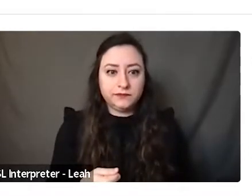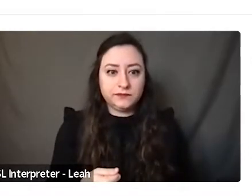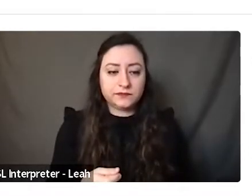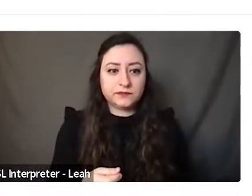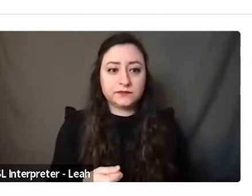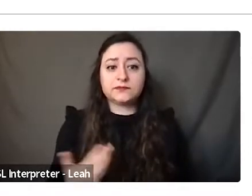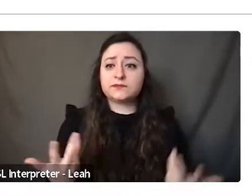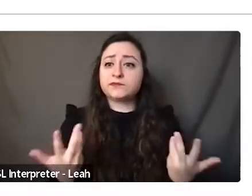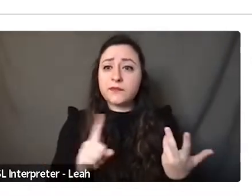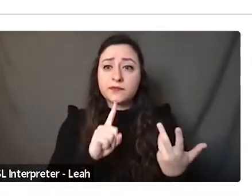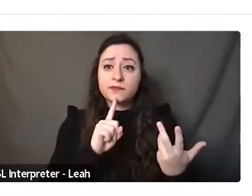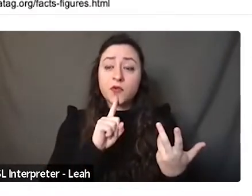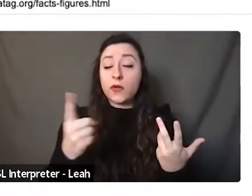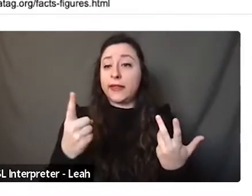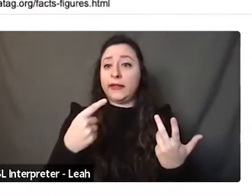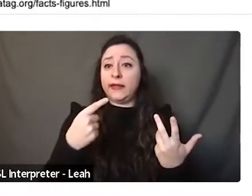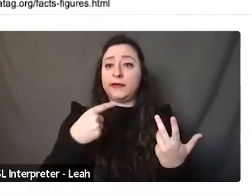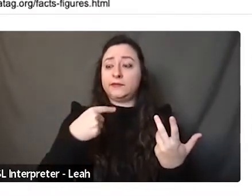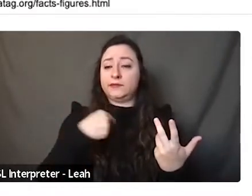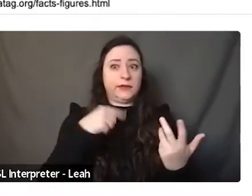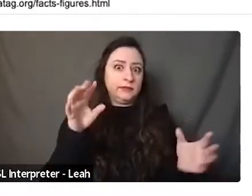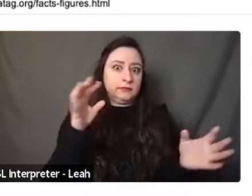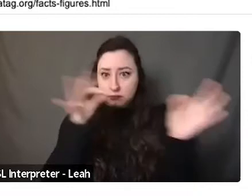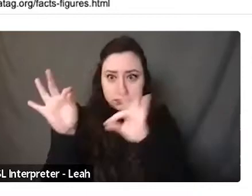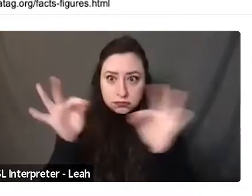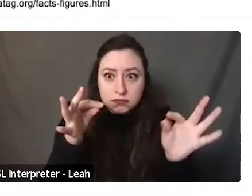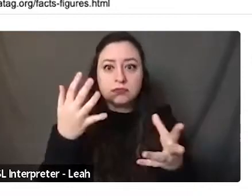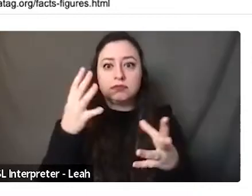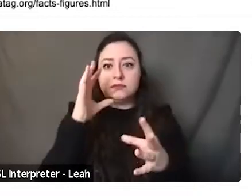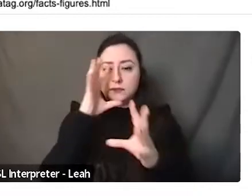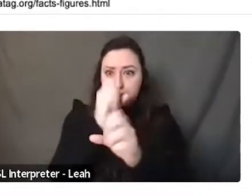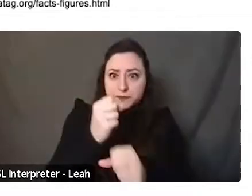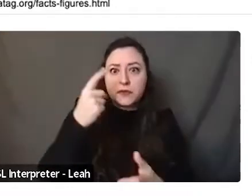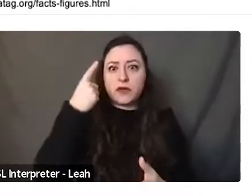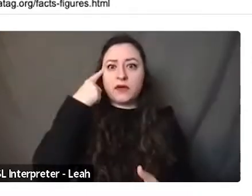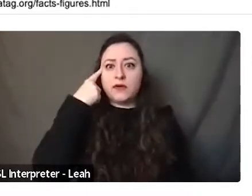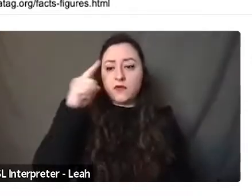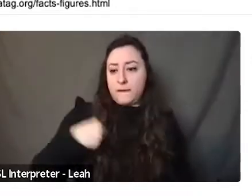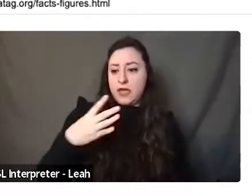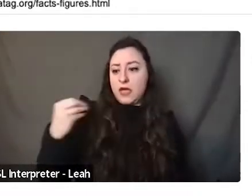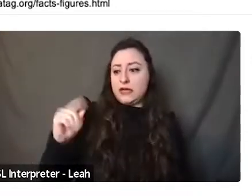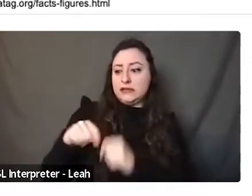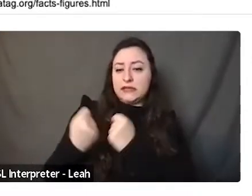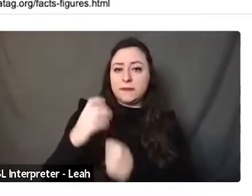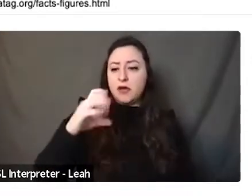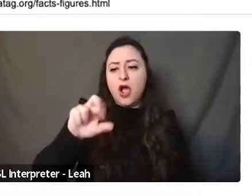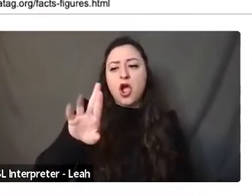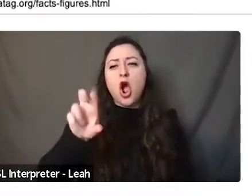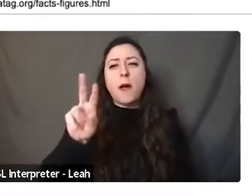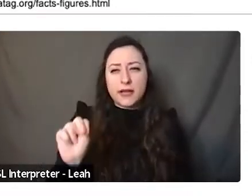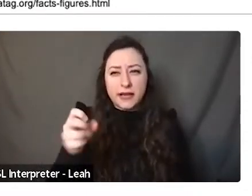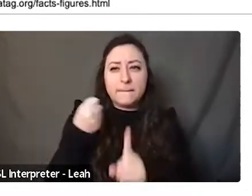What really caught our attention was when my colleague Anjali did a carbon impact